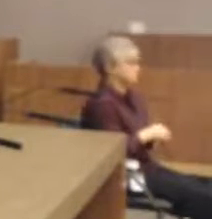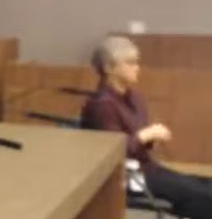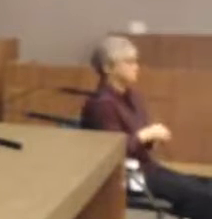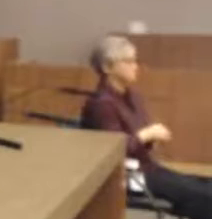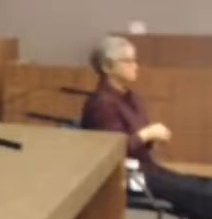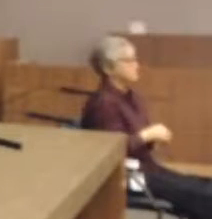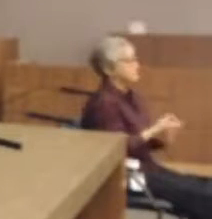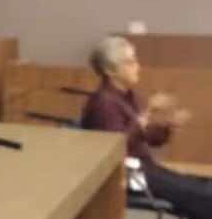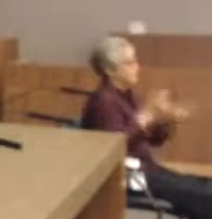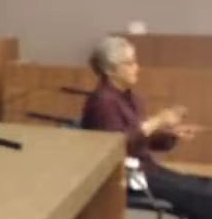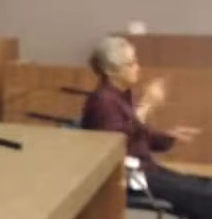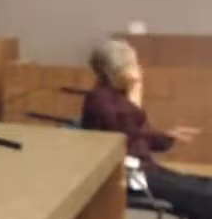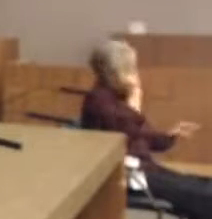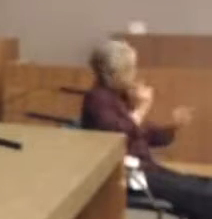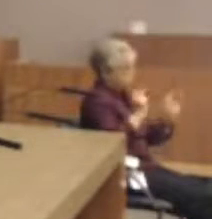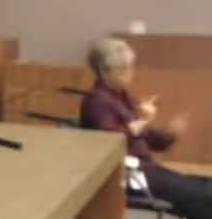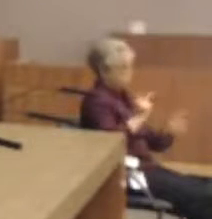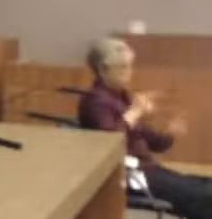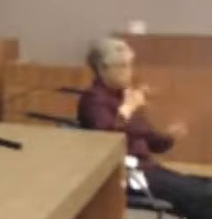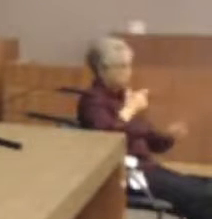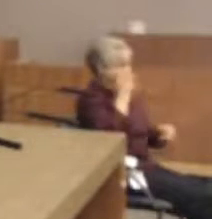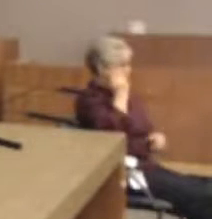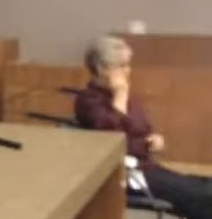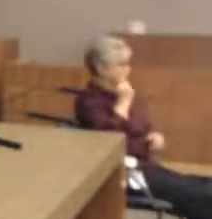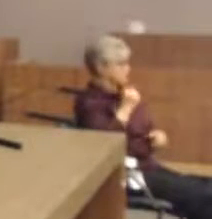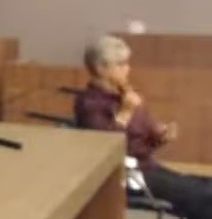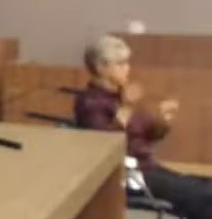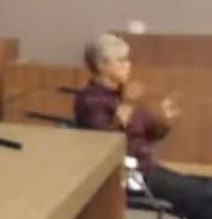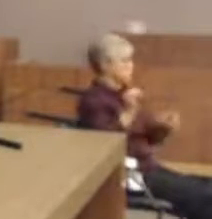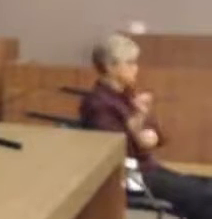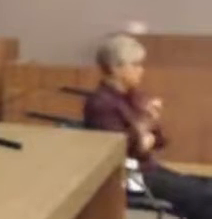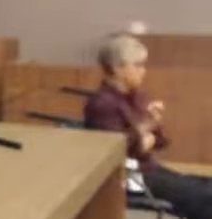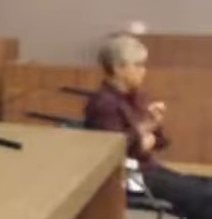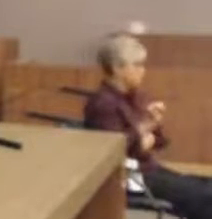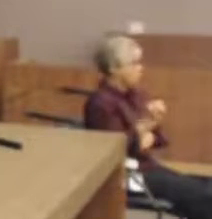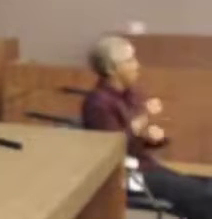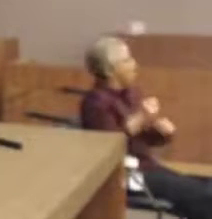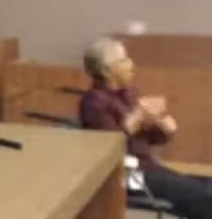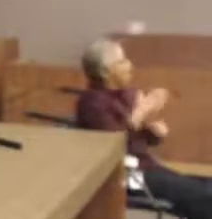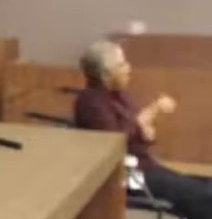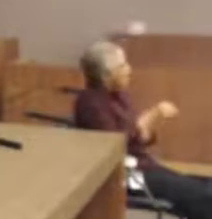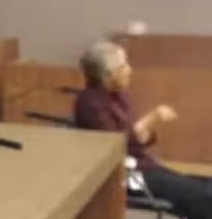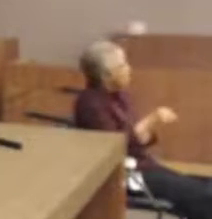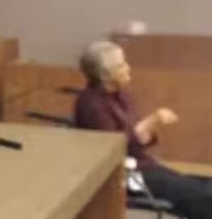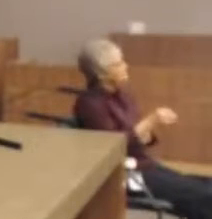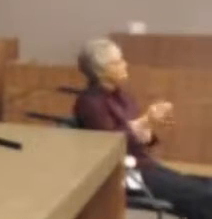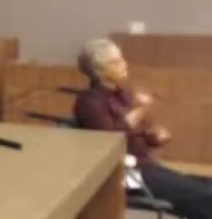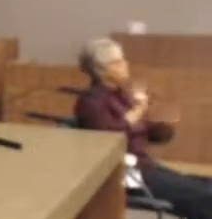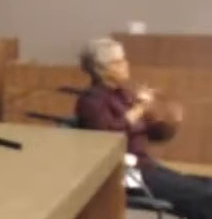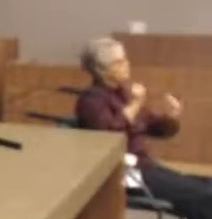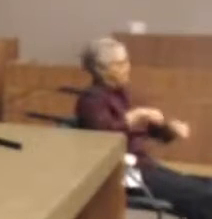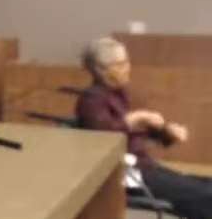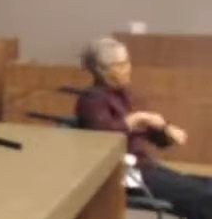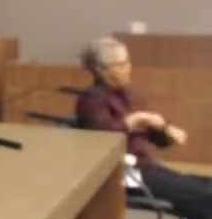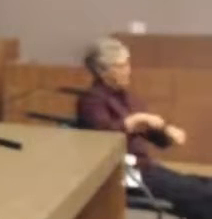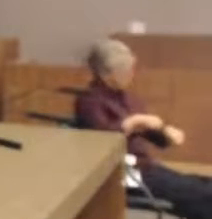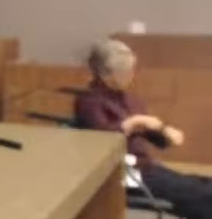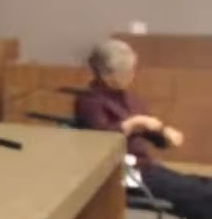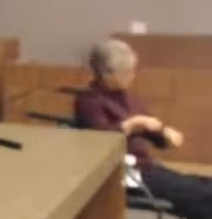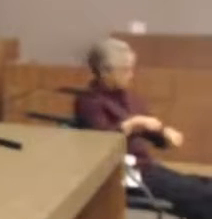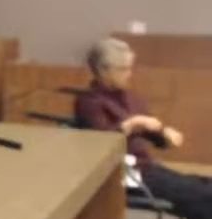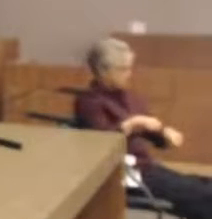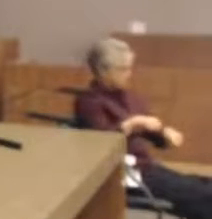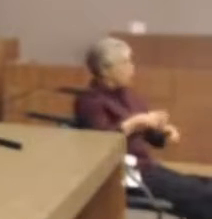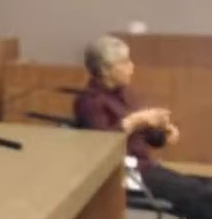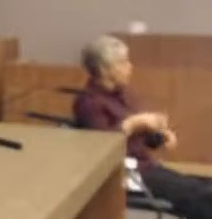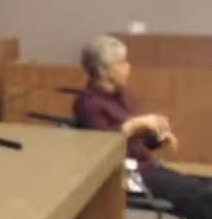So it happens for people with trauma too. And then it can be misinterpreted. So as they're recalling the information, because it's